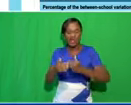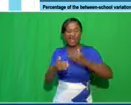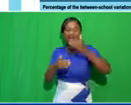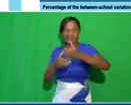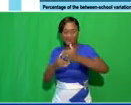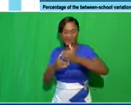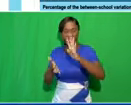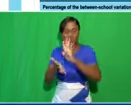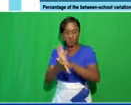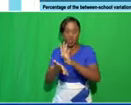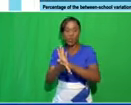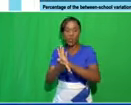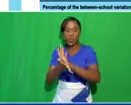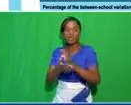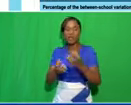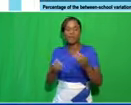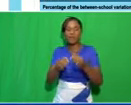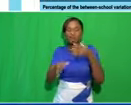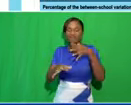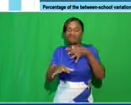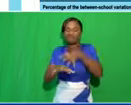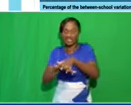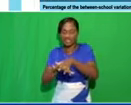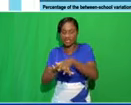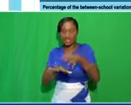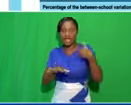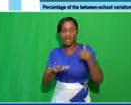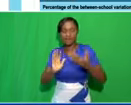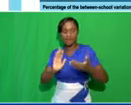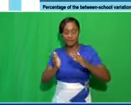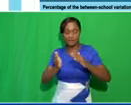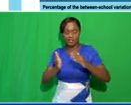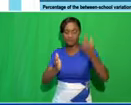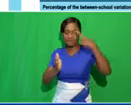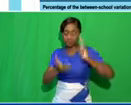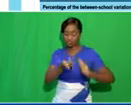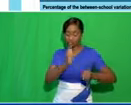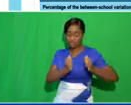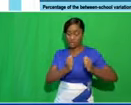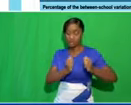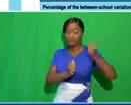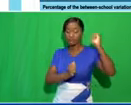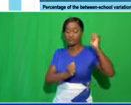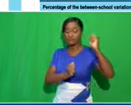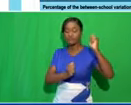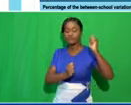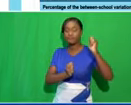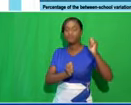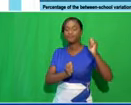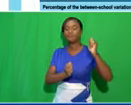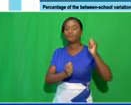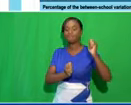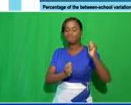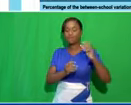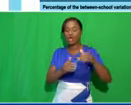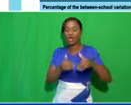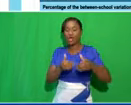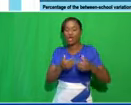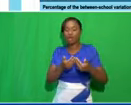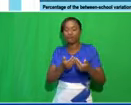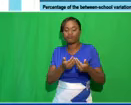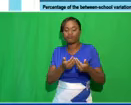enter. So we have comparative data for Trinidad and Tobago in terms of how we